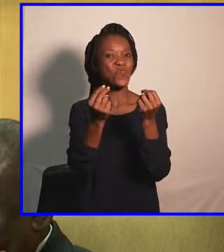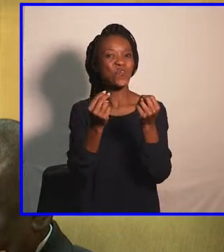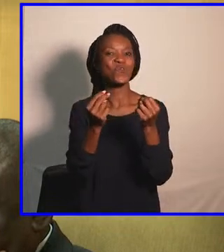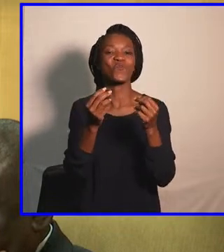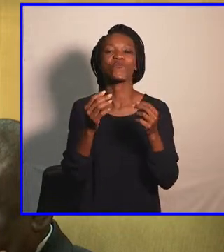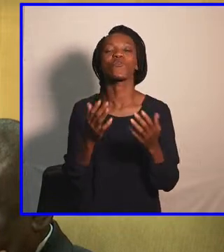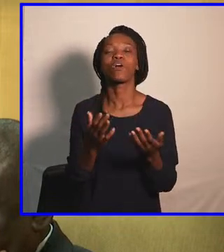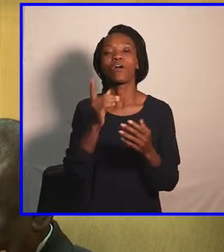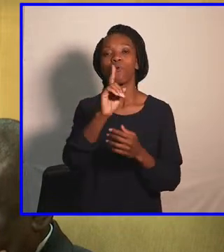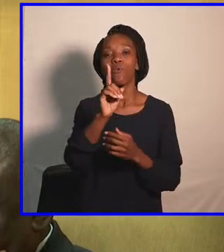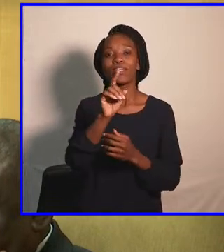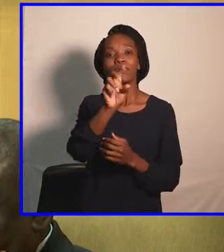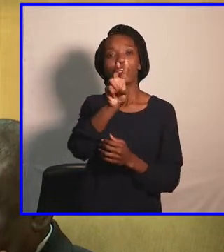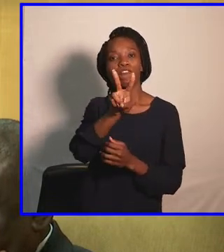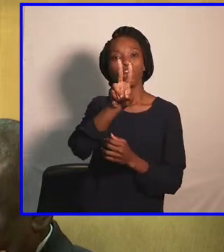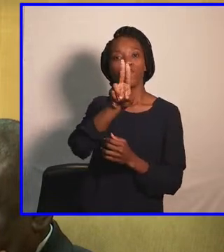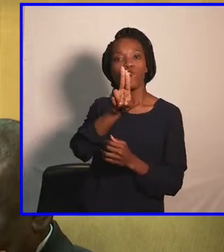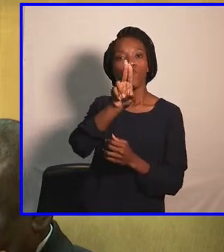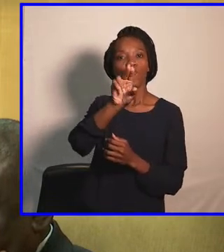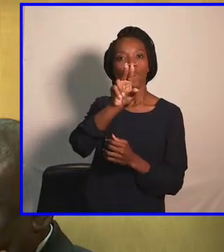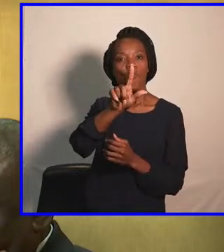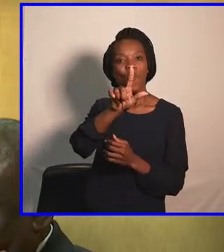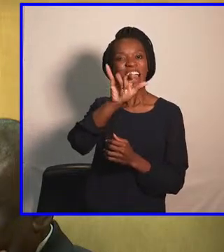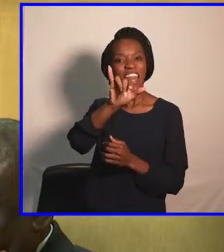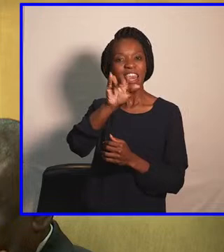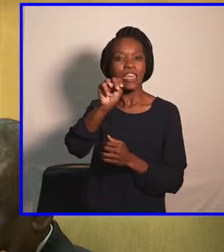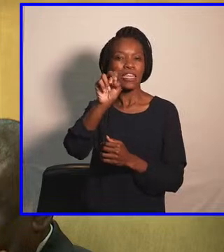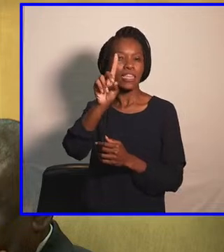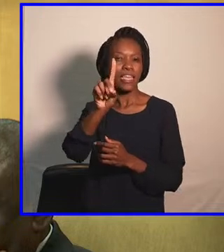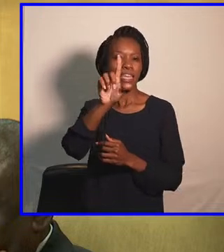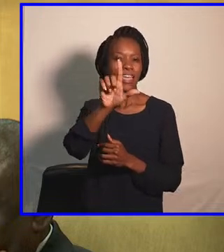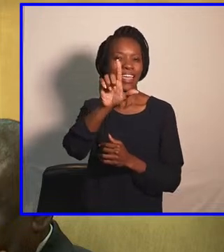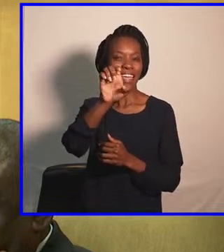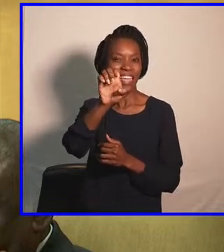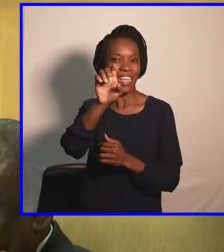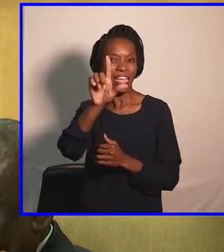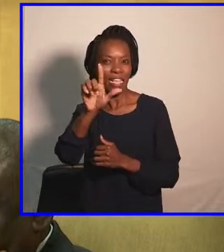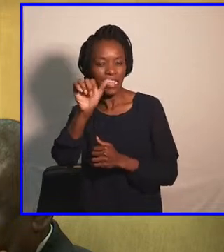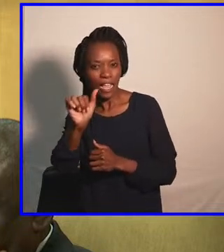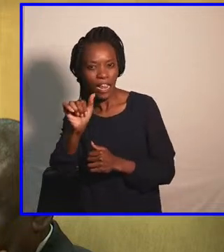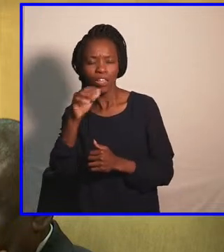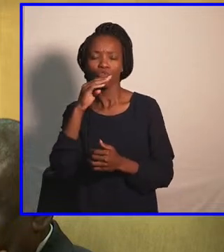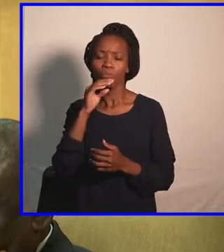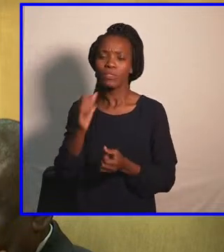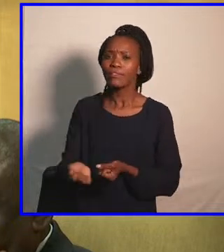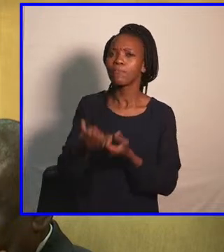of electricity, transport logistics, skills,